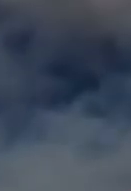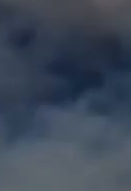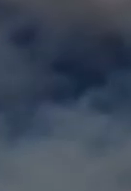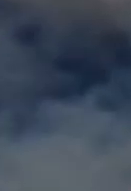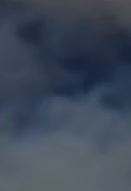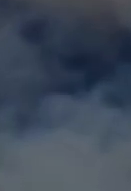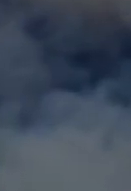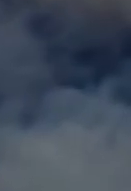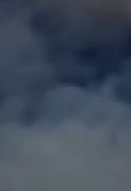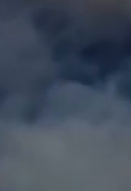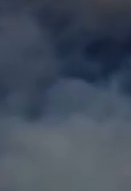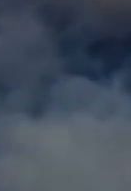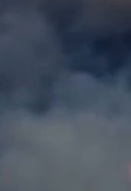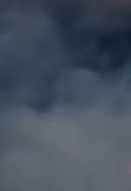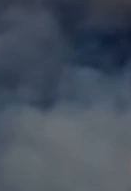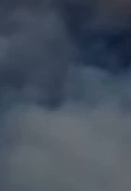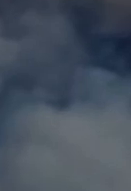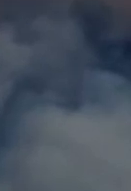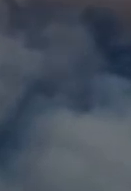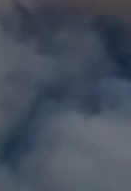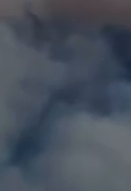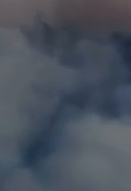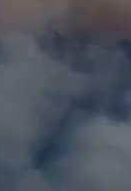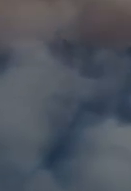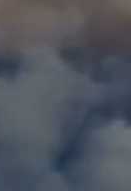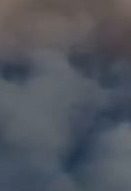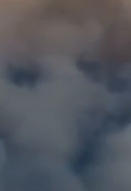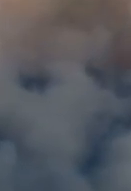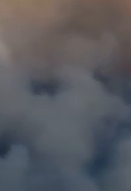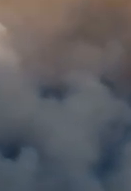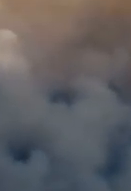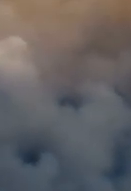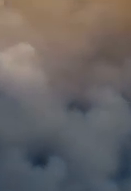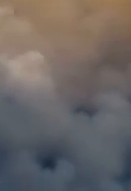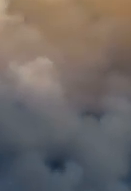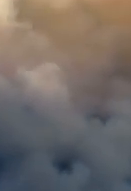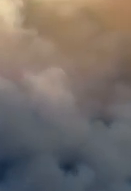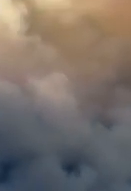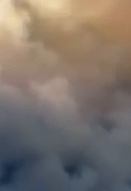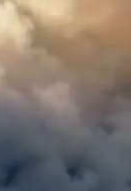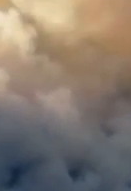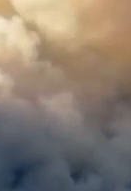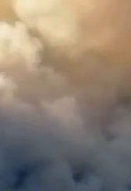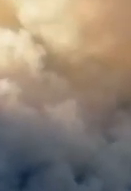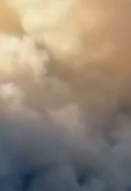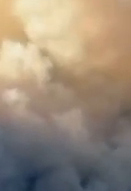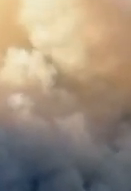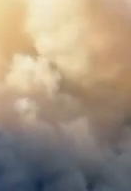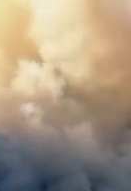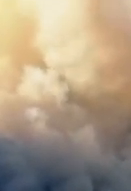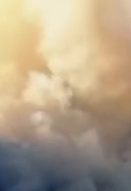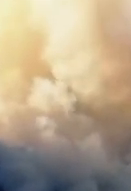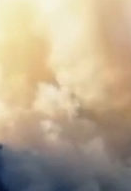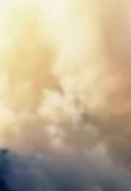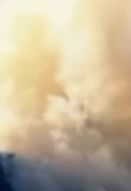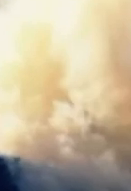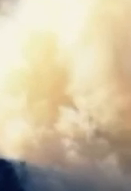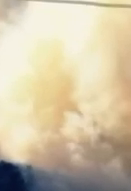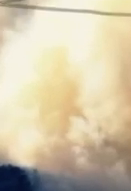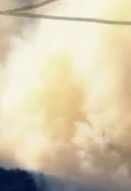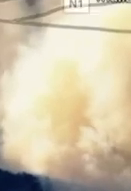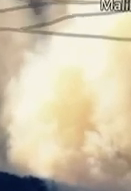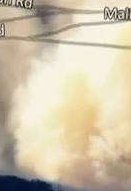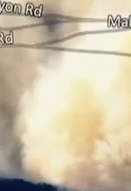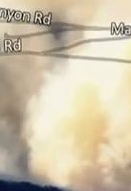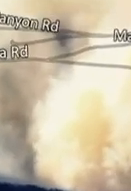the Pacific Palisades fire, there's also the Eaton fire. There is the Hearst fire. The Hearst fire, yeah, they've made significant progress in the Hearst fire. I